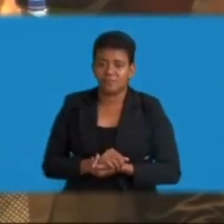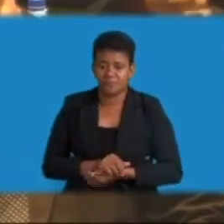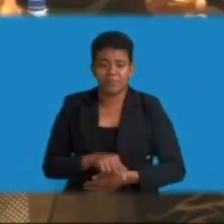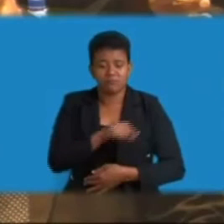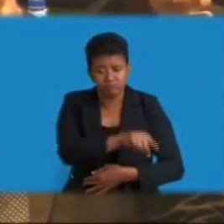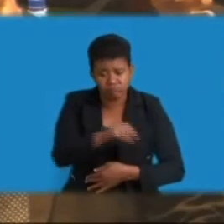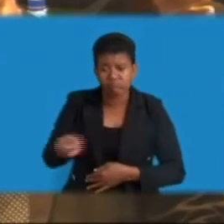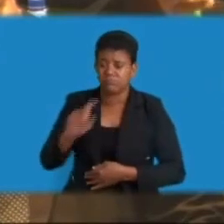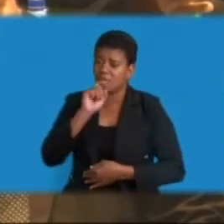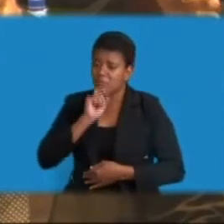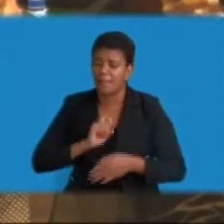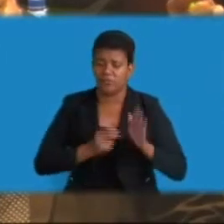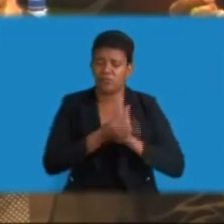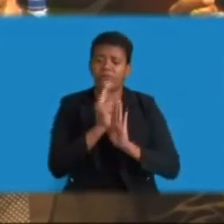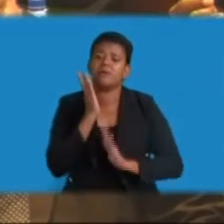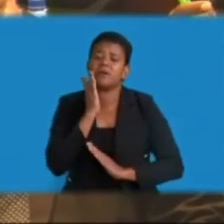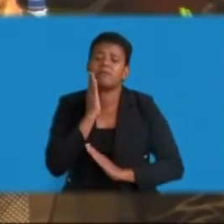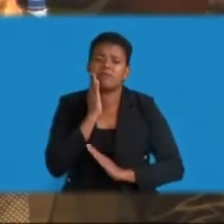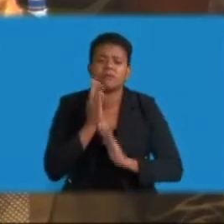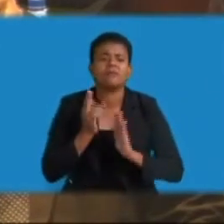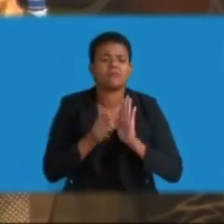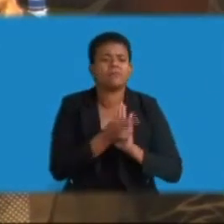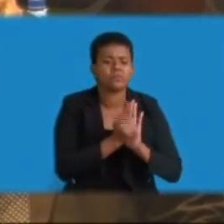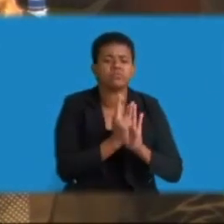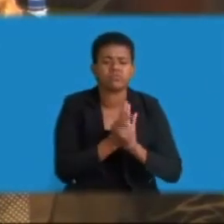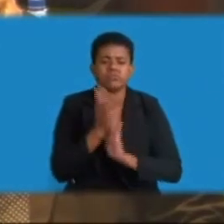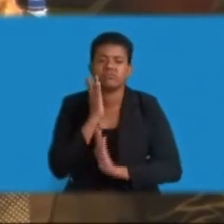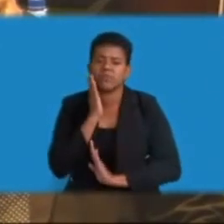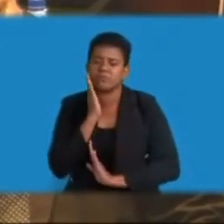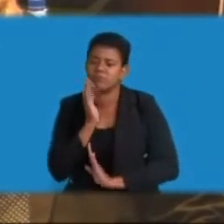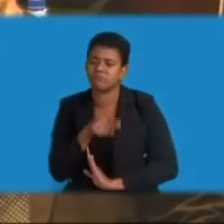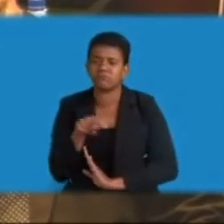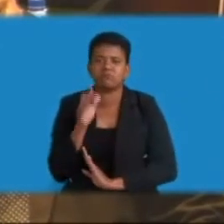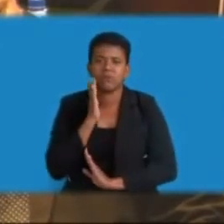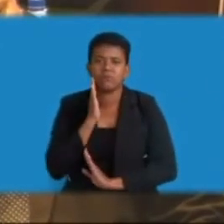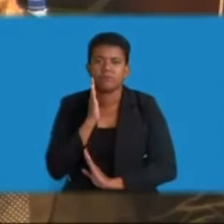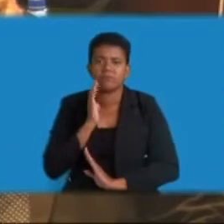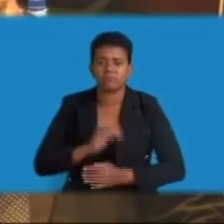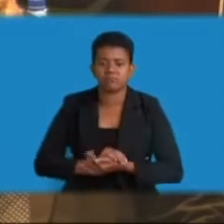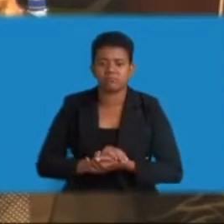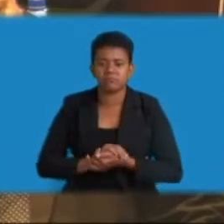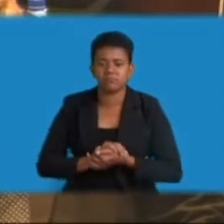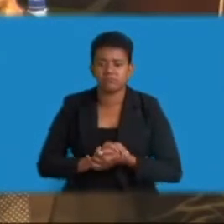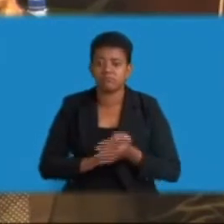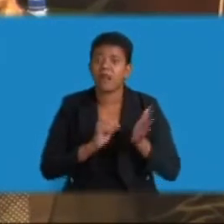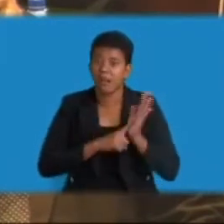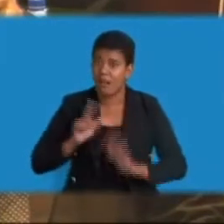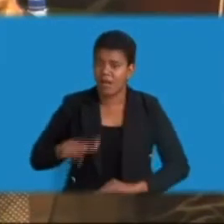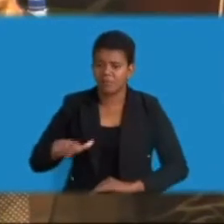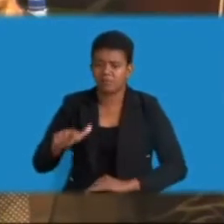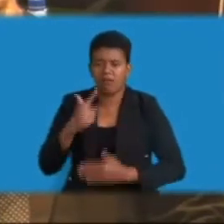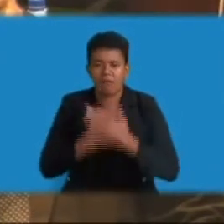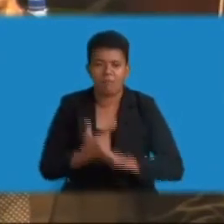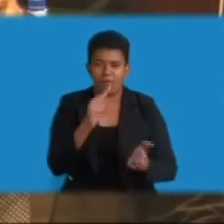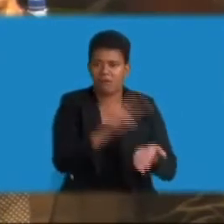have the review? When will you have the review? No. There's a petition in Labasa, and it's still sitting